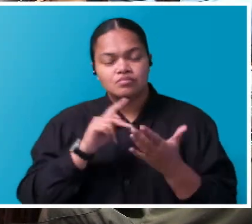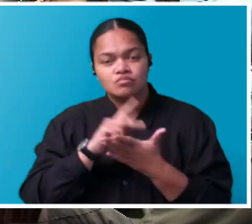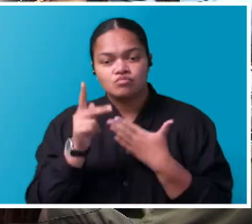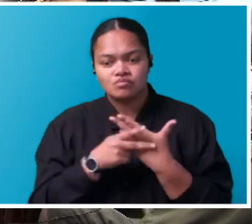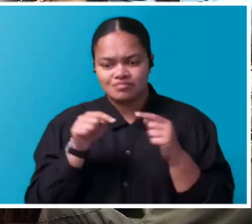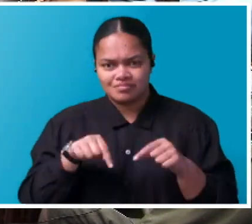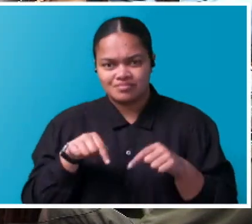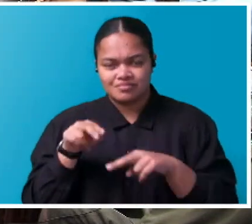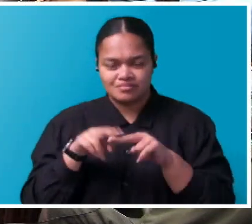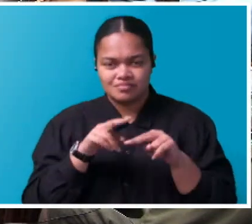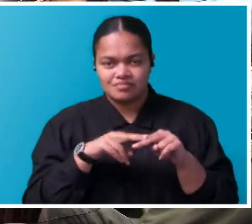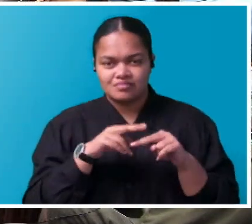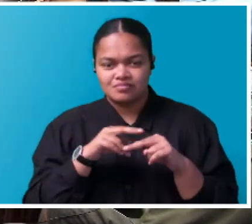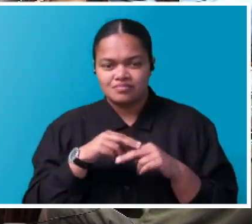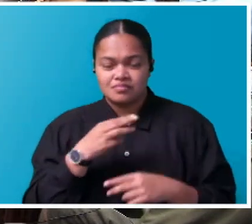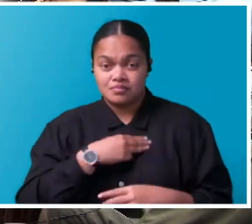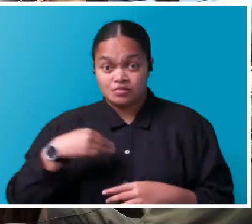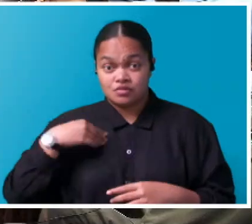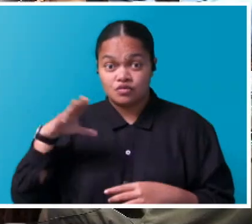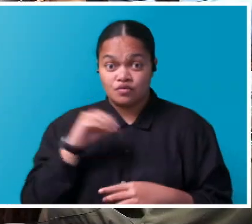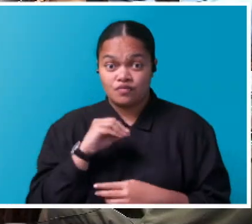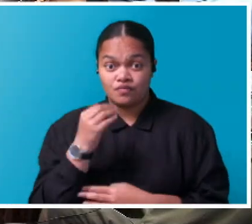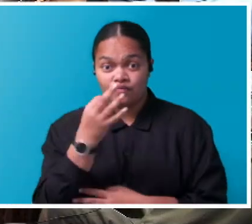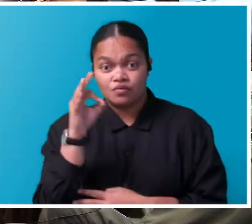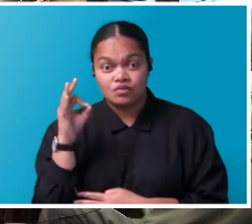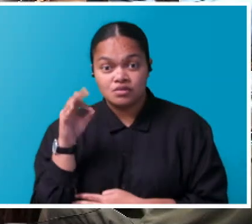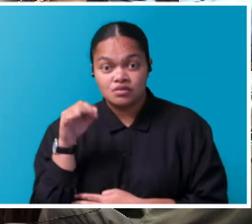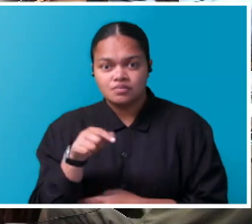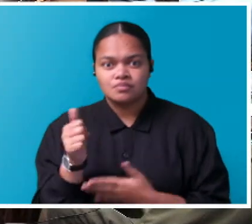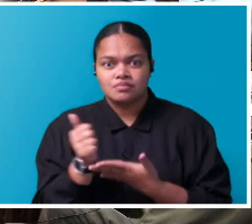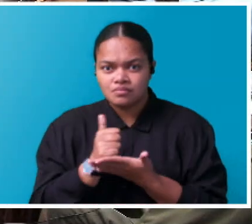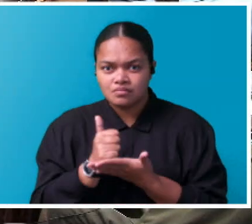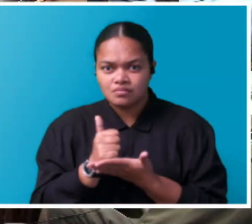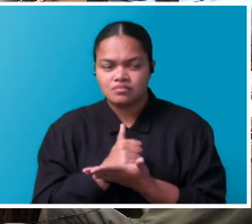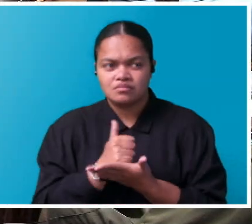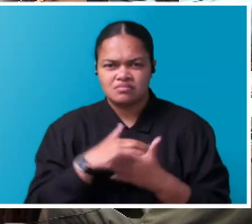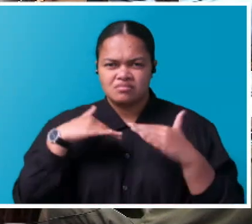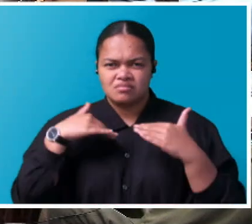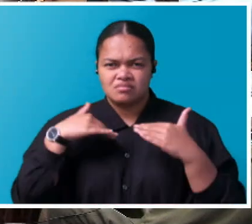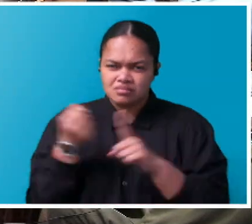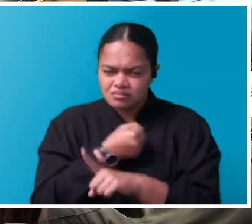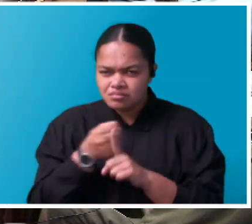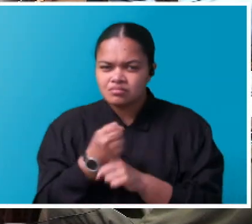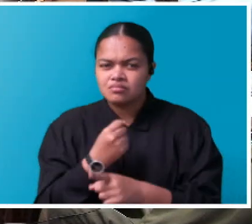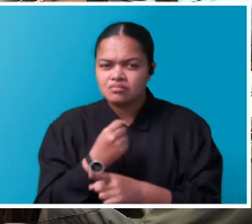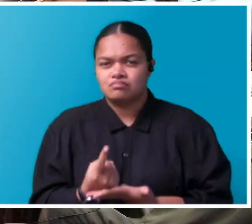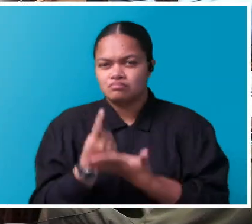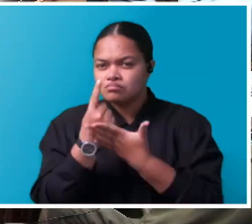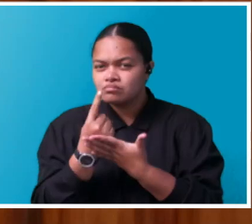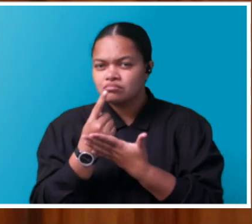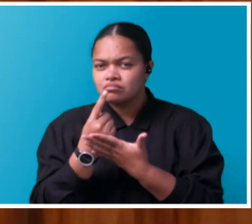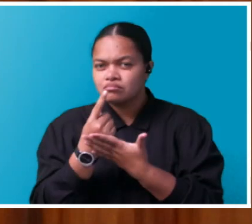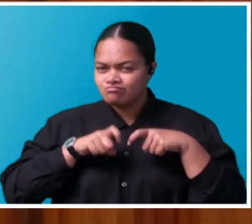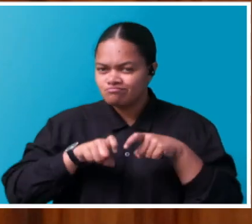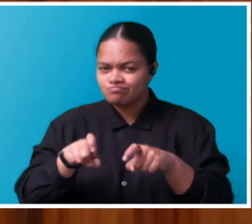Fiji. The Ministry of Forestry has been actively and tirelessly advocating and promoting the sustainable